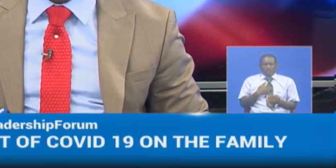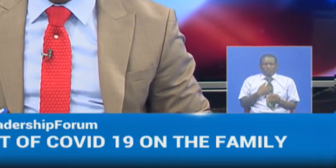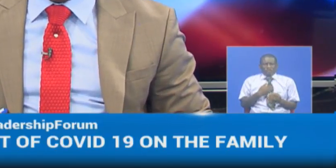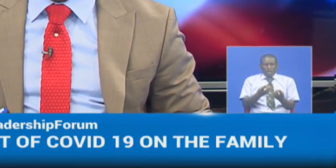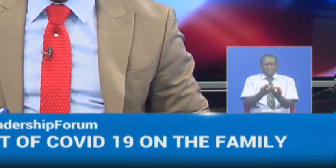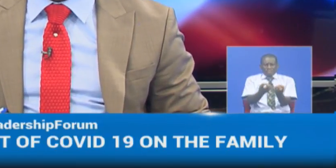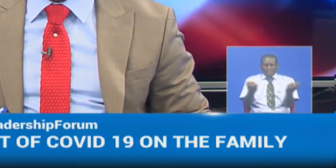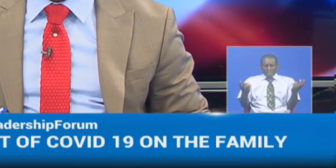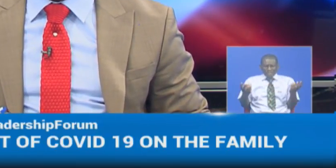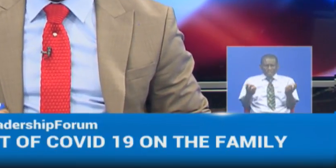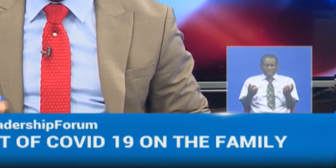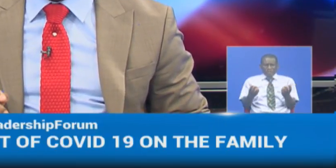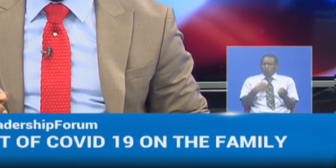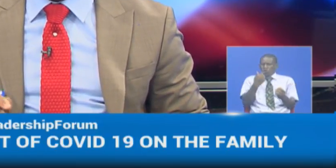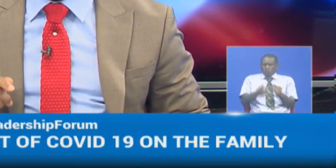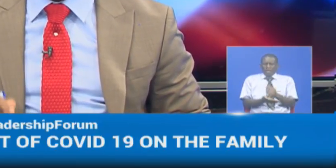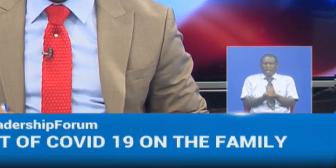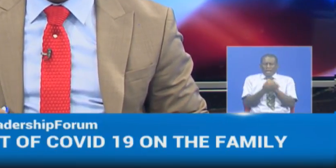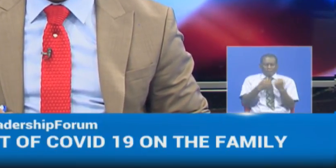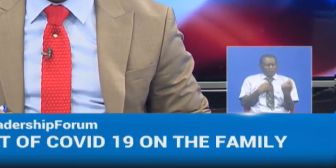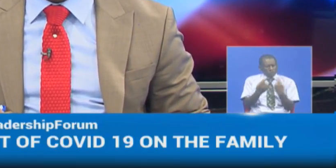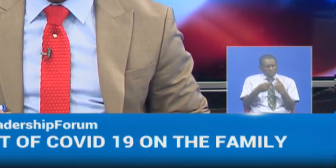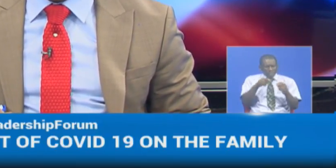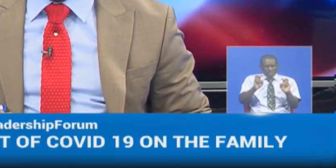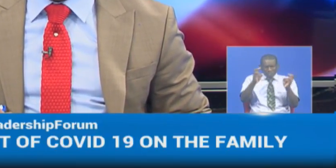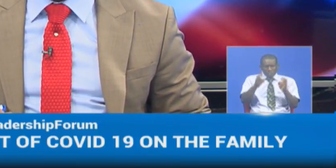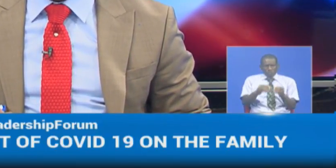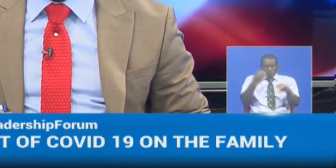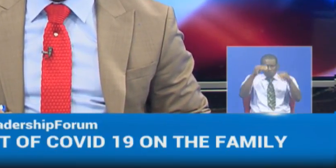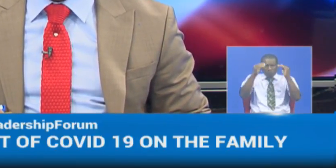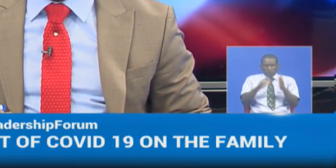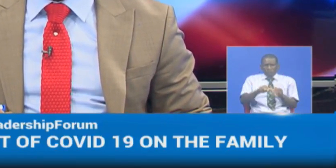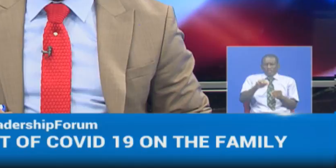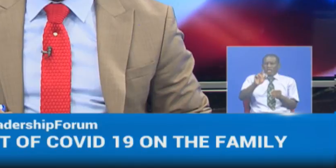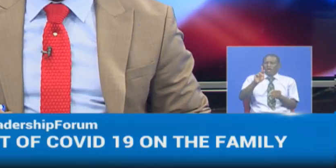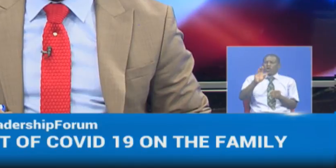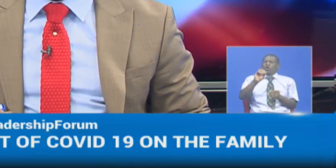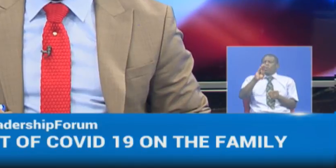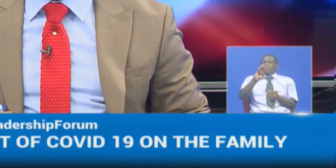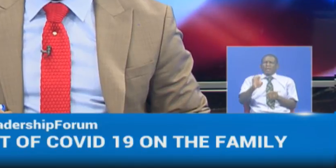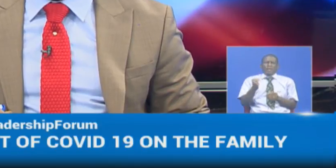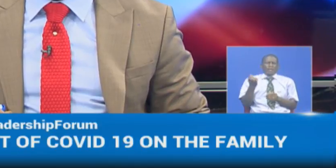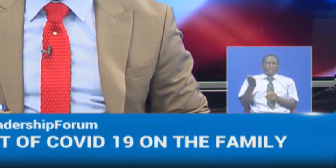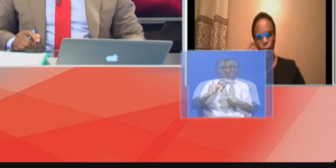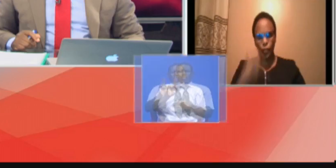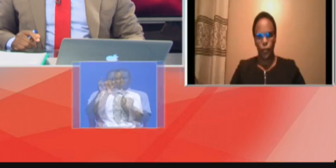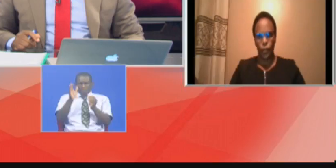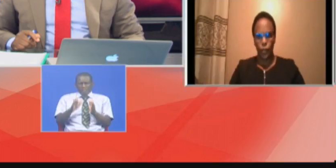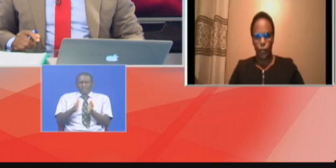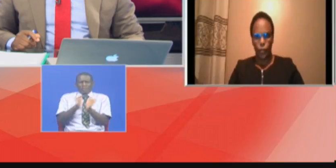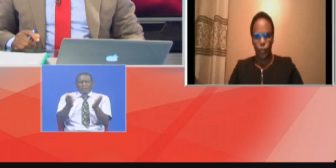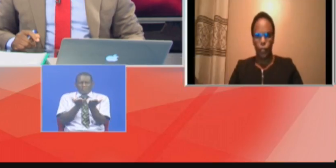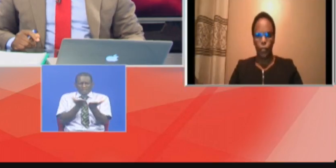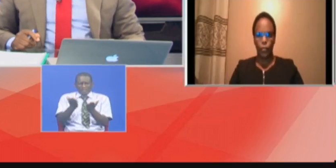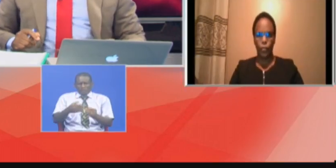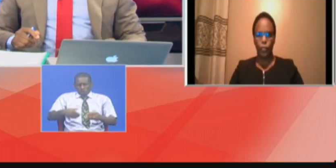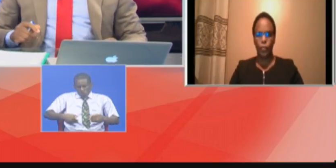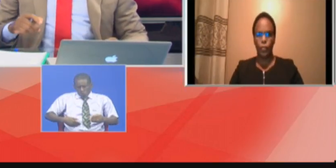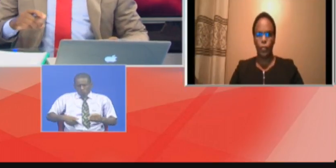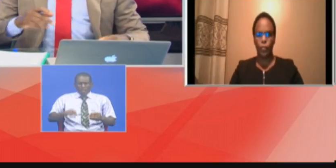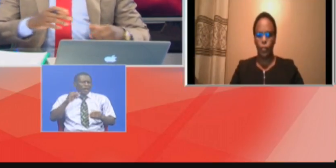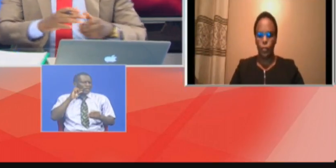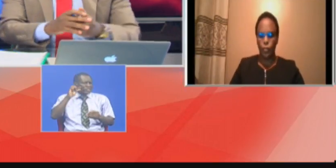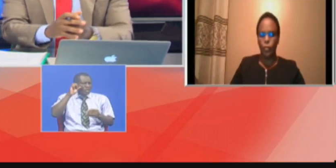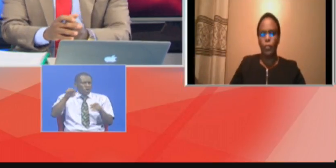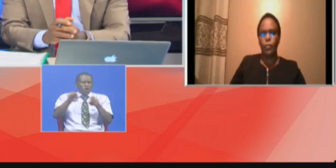that will help me broach this subject. Professor Margaret Kobia, the Cabinet Secretary, Public Service, Youth and Gender. Also,